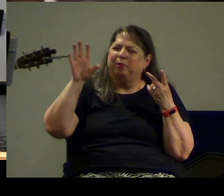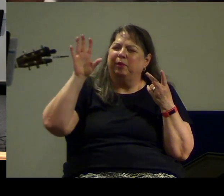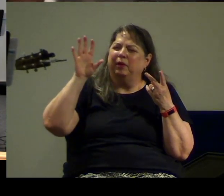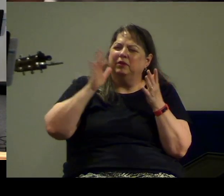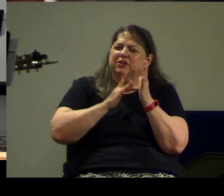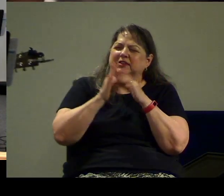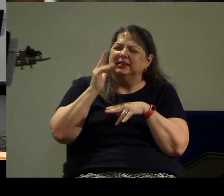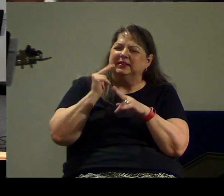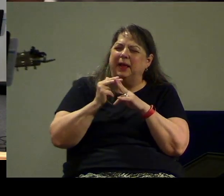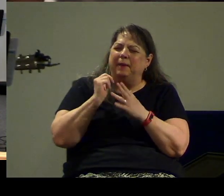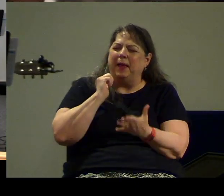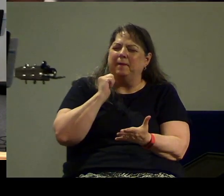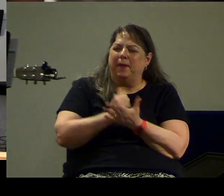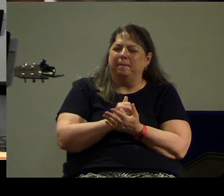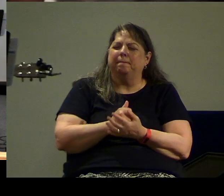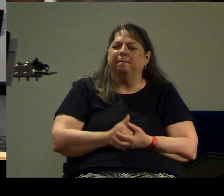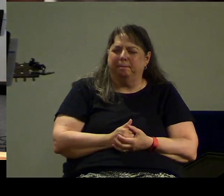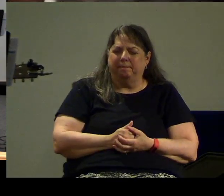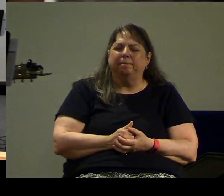name, amen.